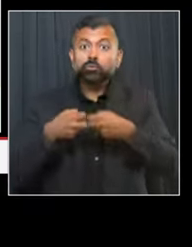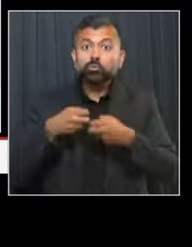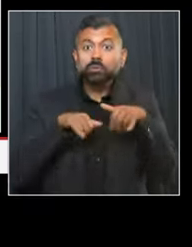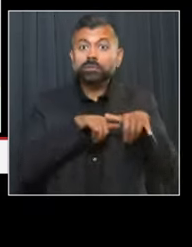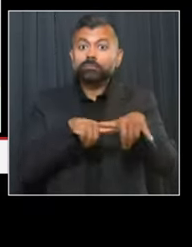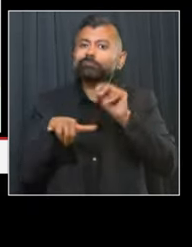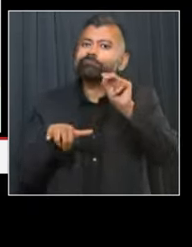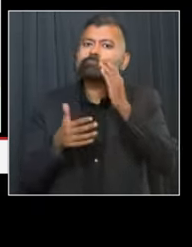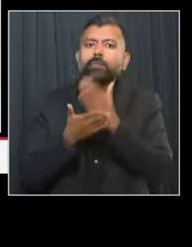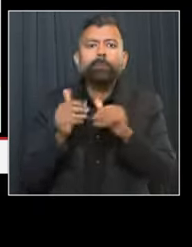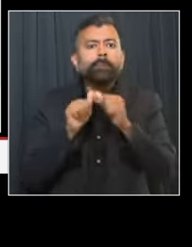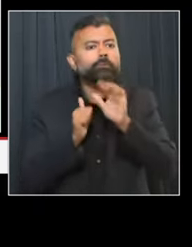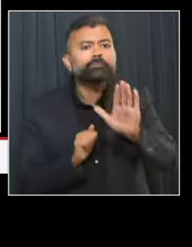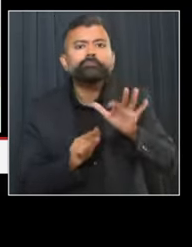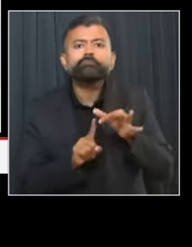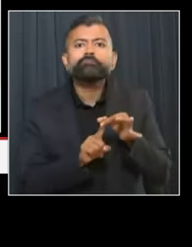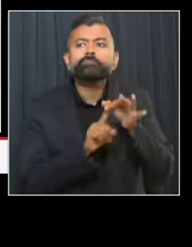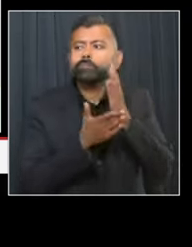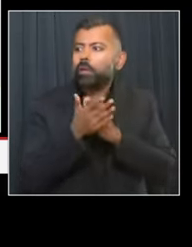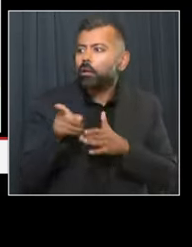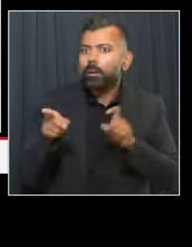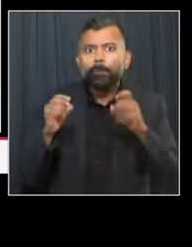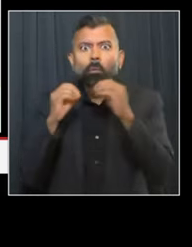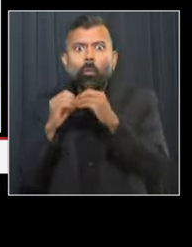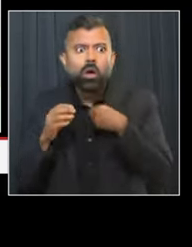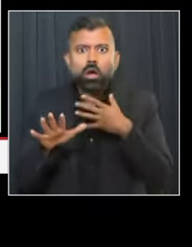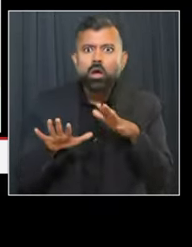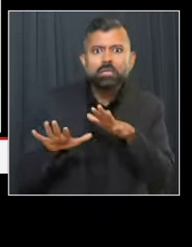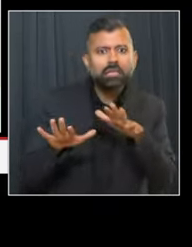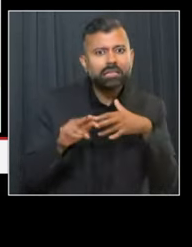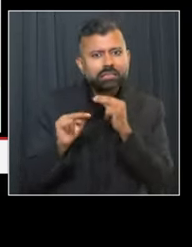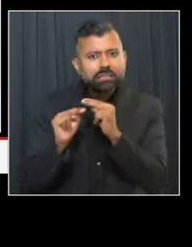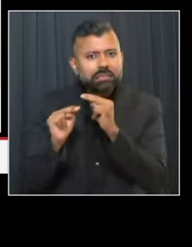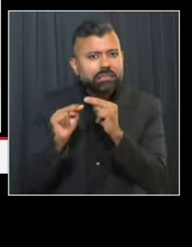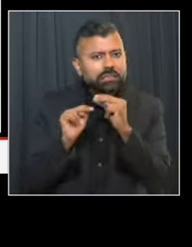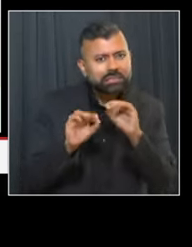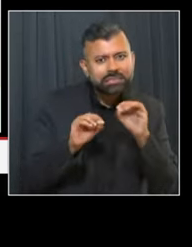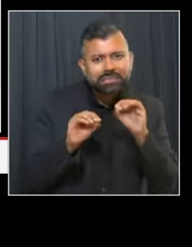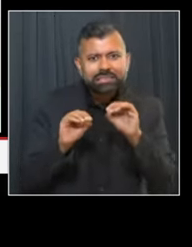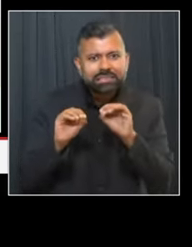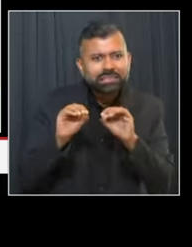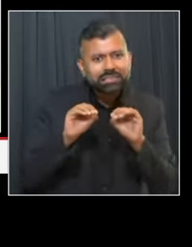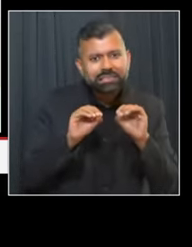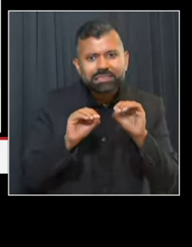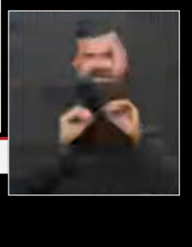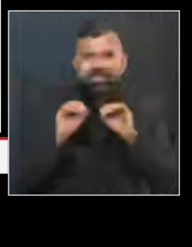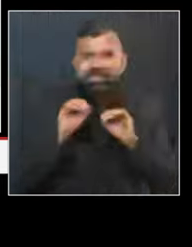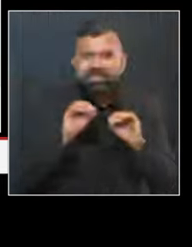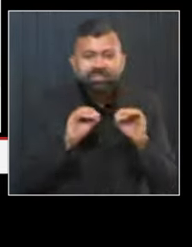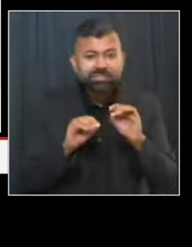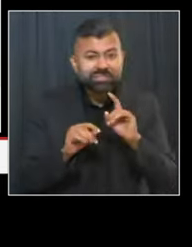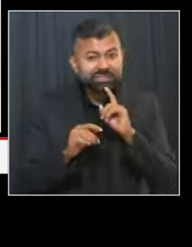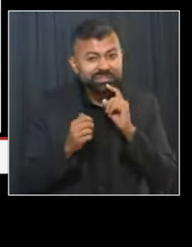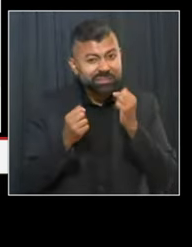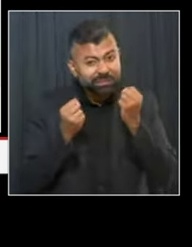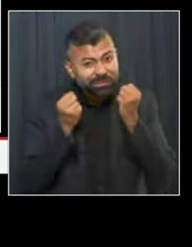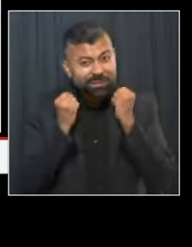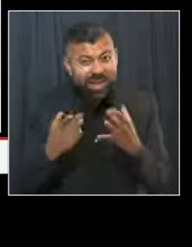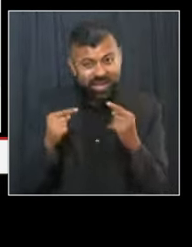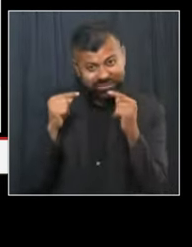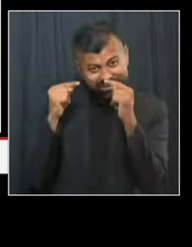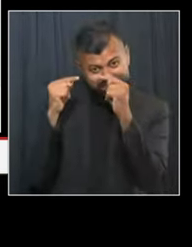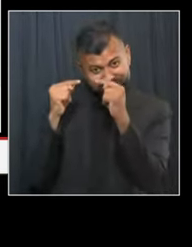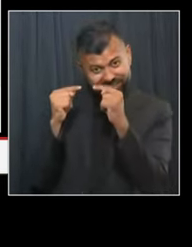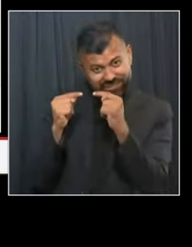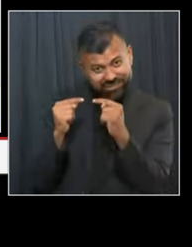way. And across the agencies, it was looking at the end, literally thousands of rows of individual people to decide whether